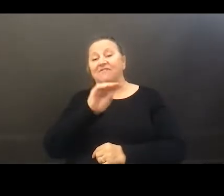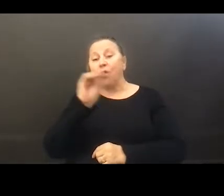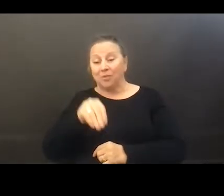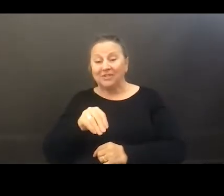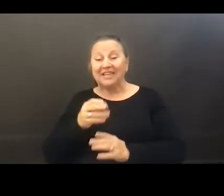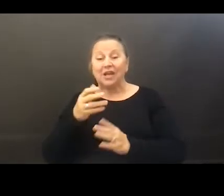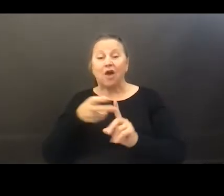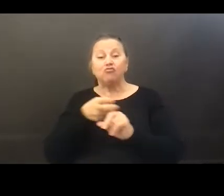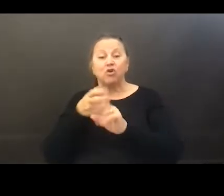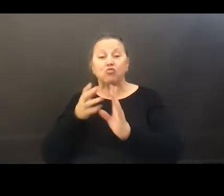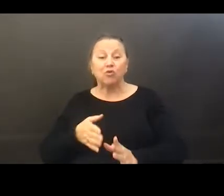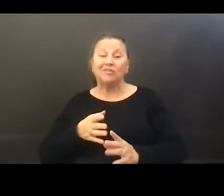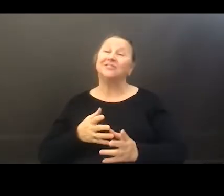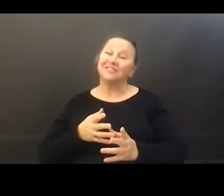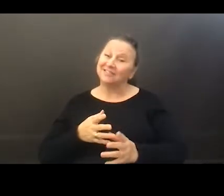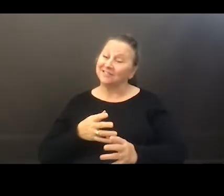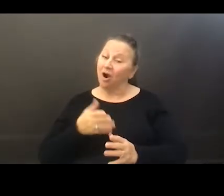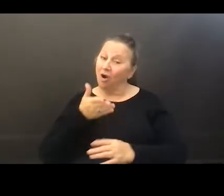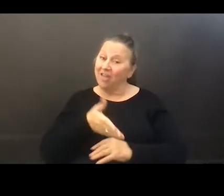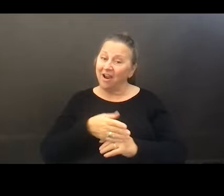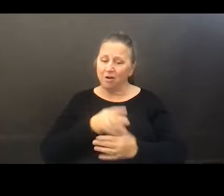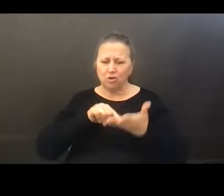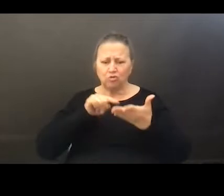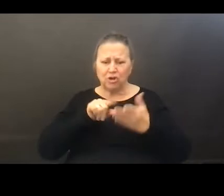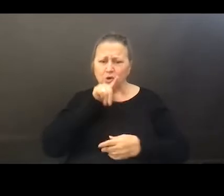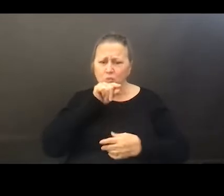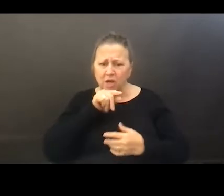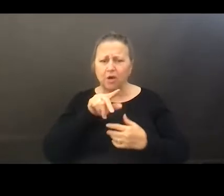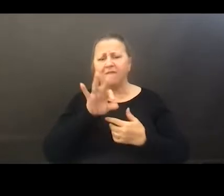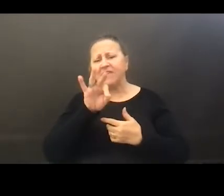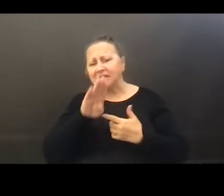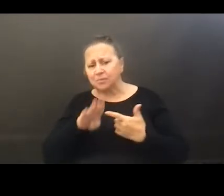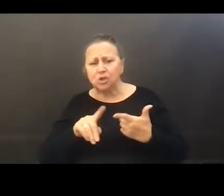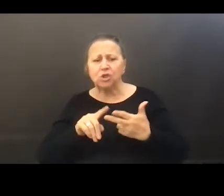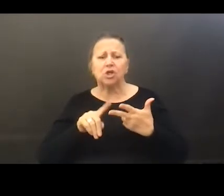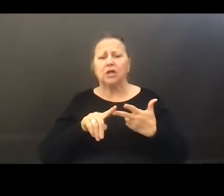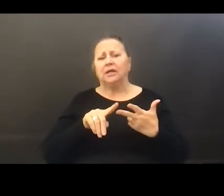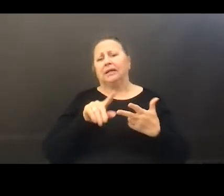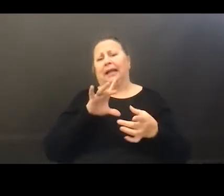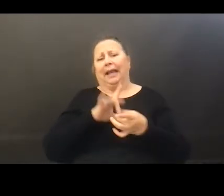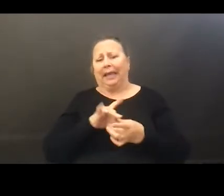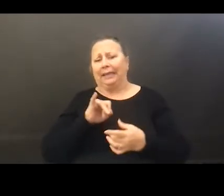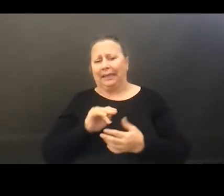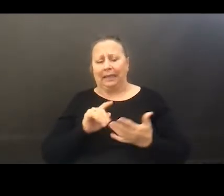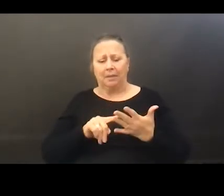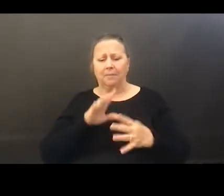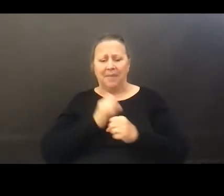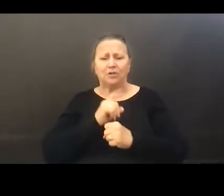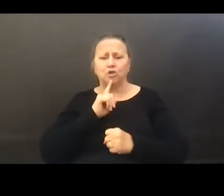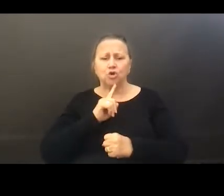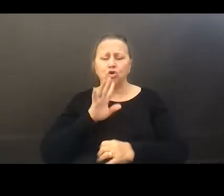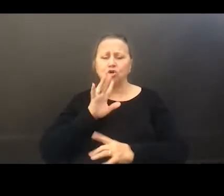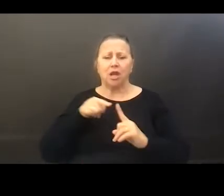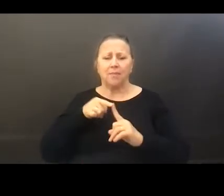media. So look at your Twitter, your Facebook, your LinkedIn. Make sure that you're talking about you and